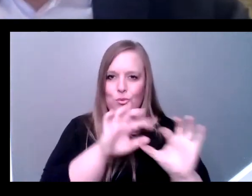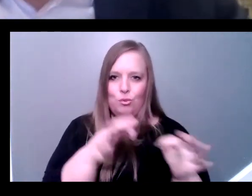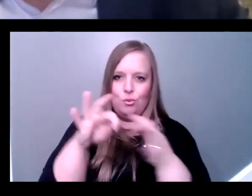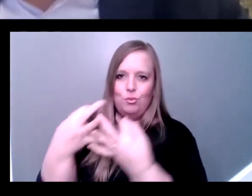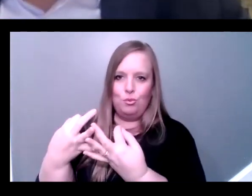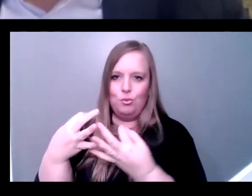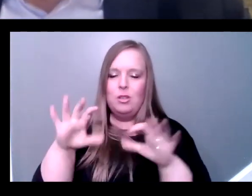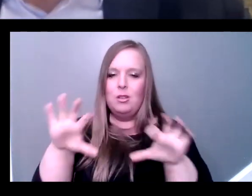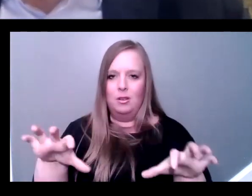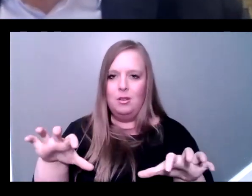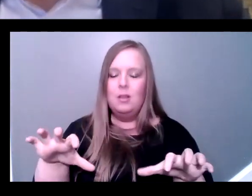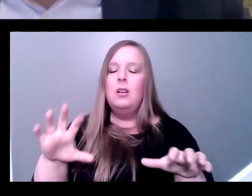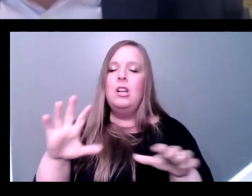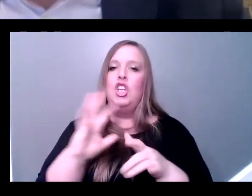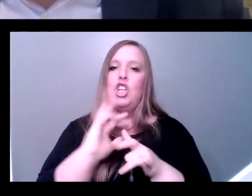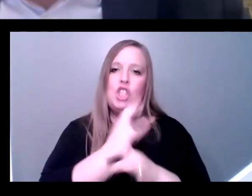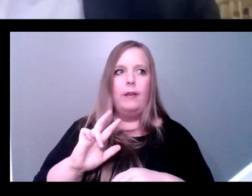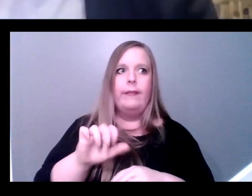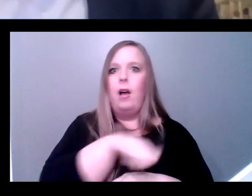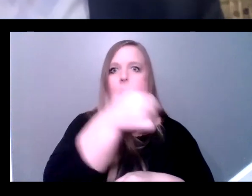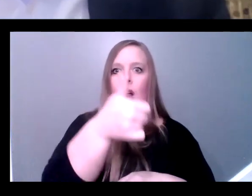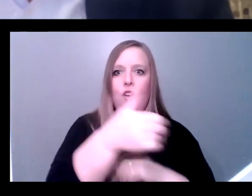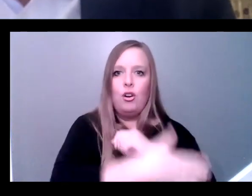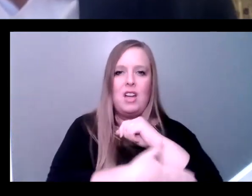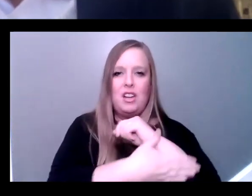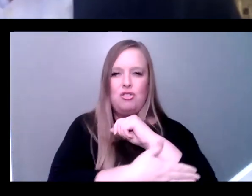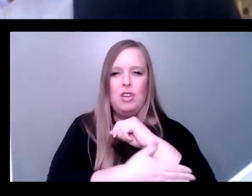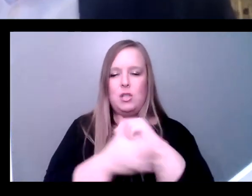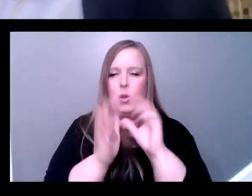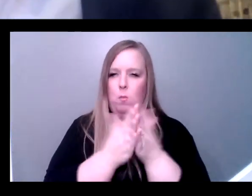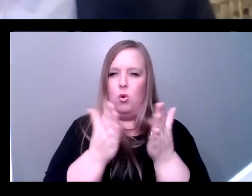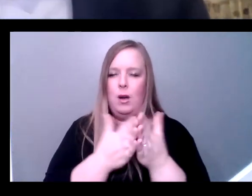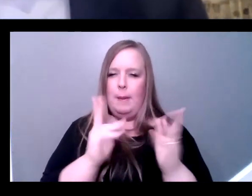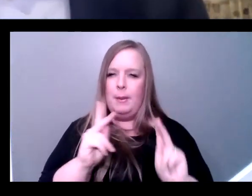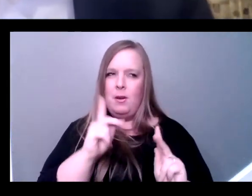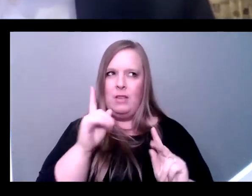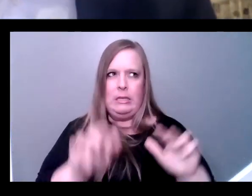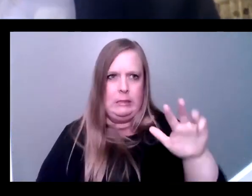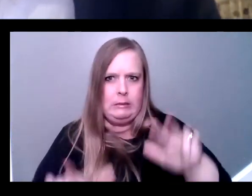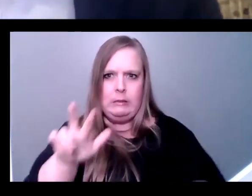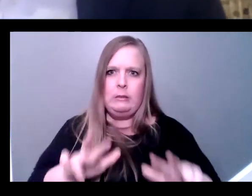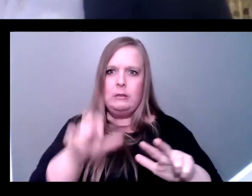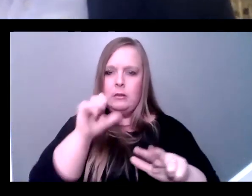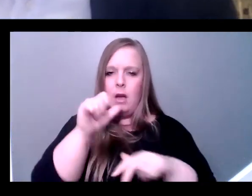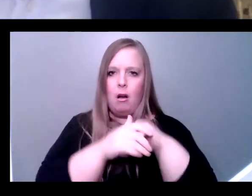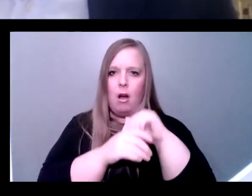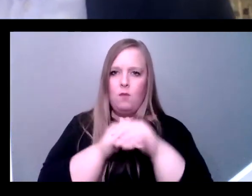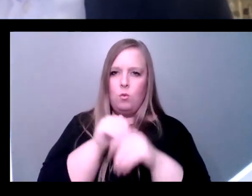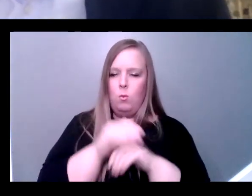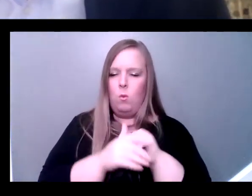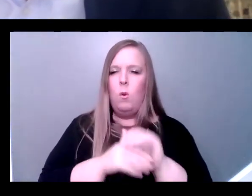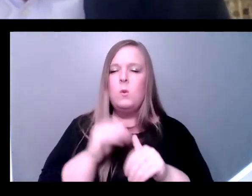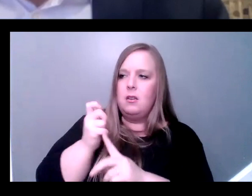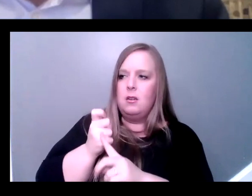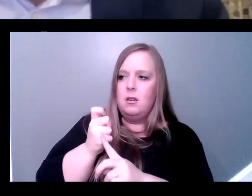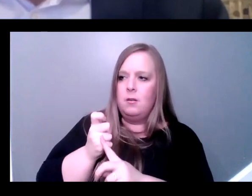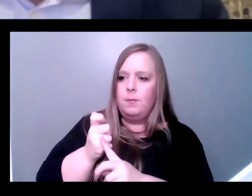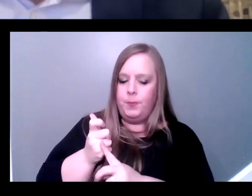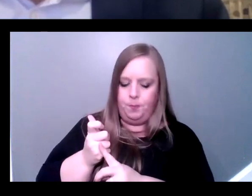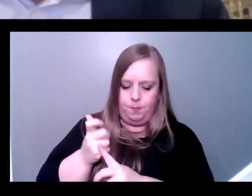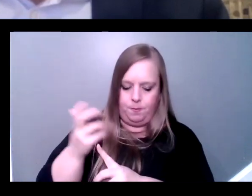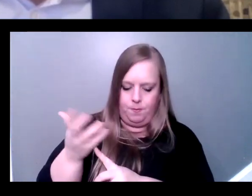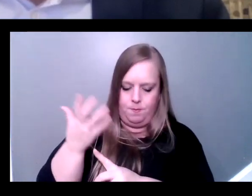And I know that we will be getting into discussion about that in just a minute. So I want to thank you very much